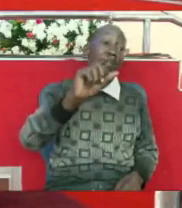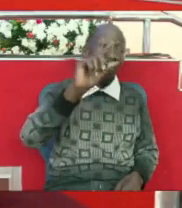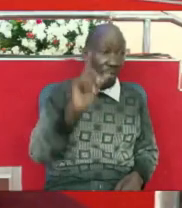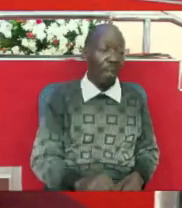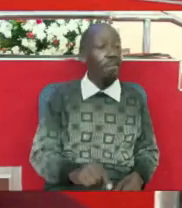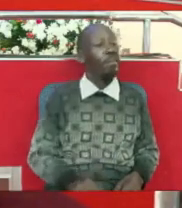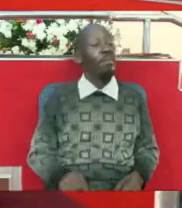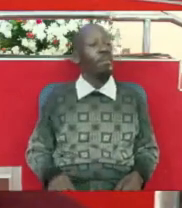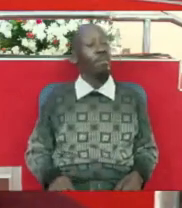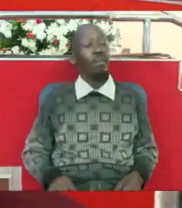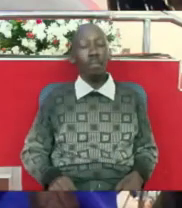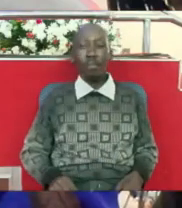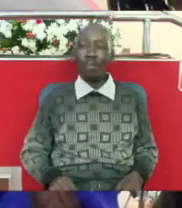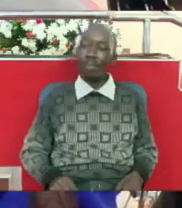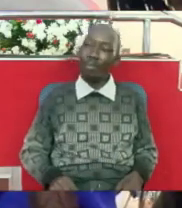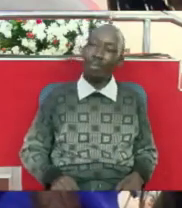Talking in tongues.